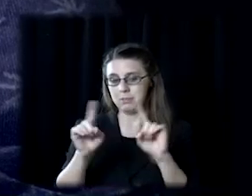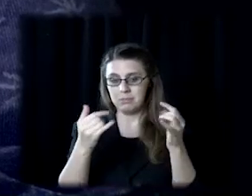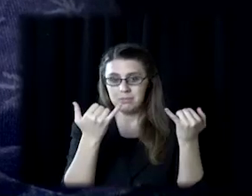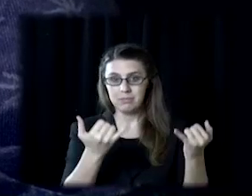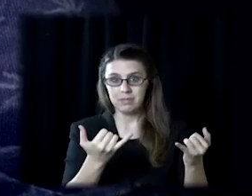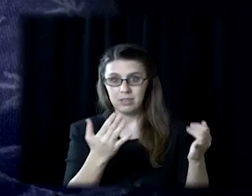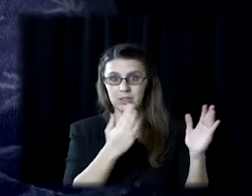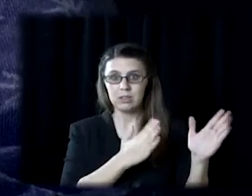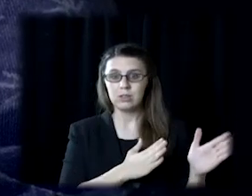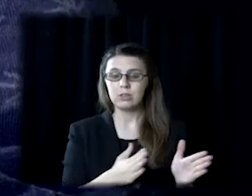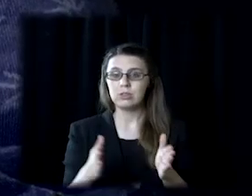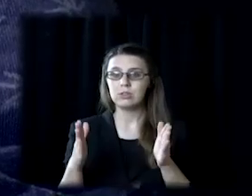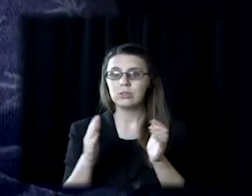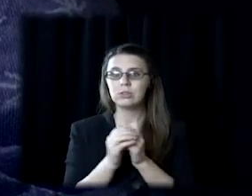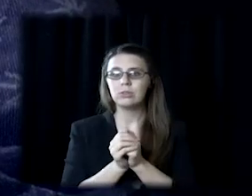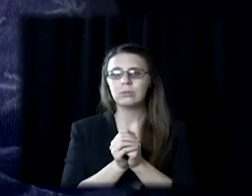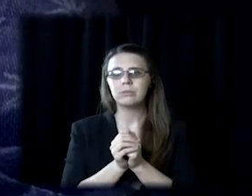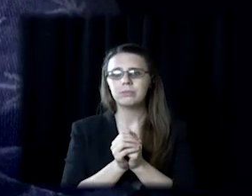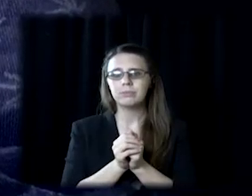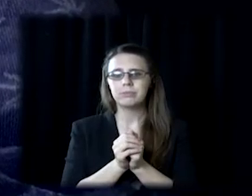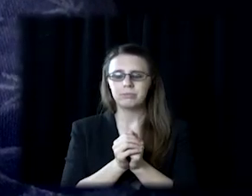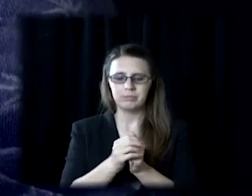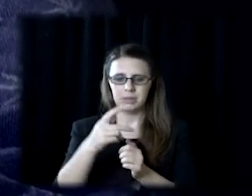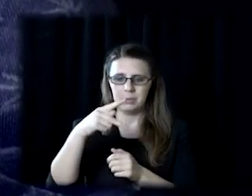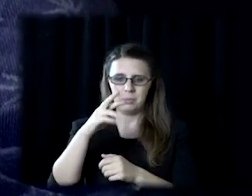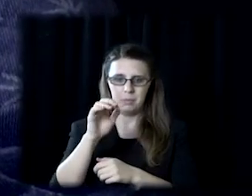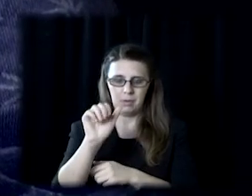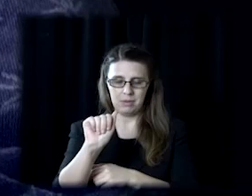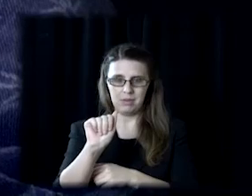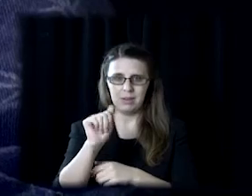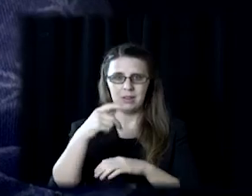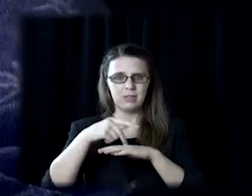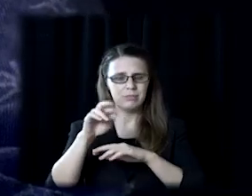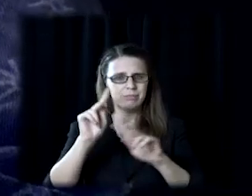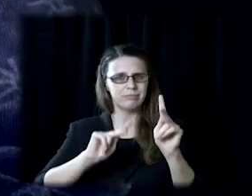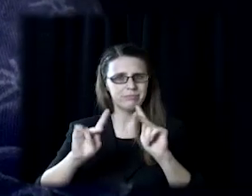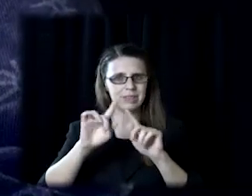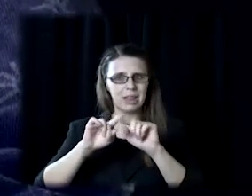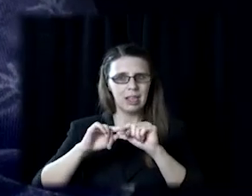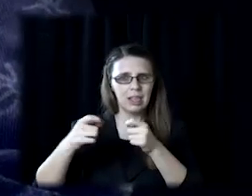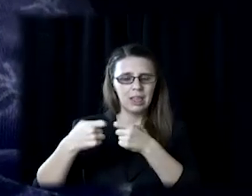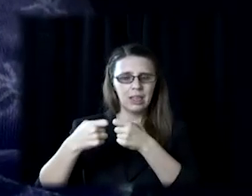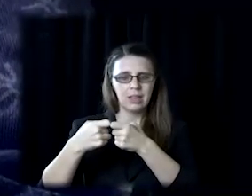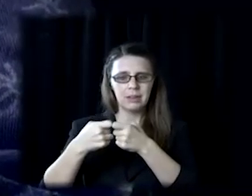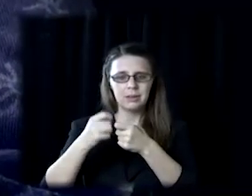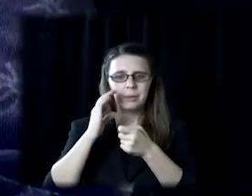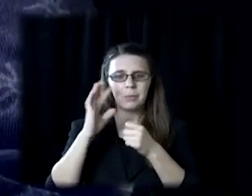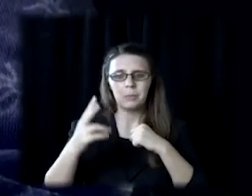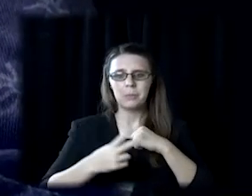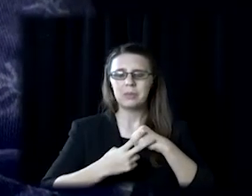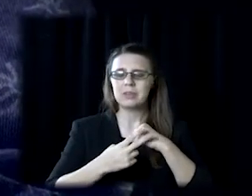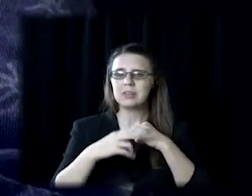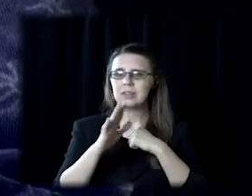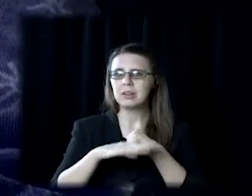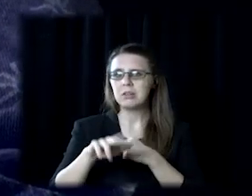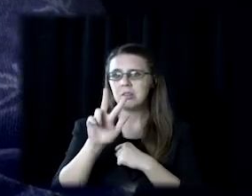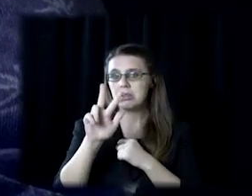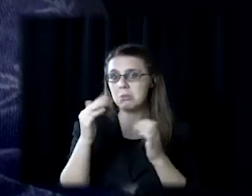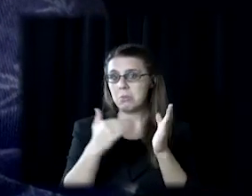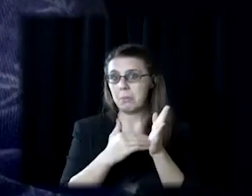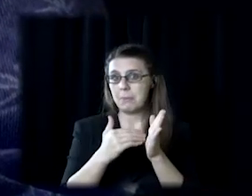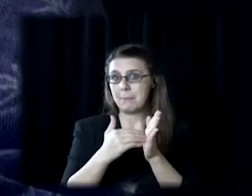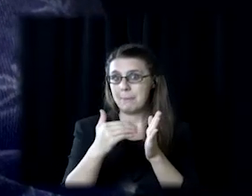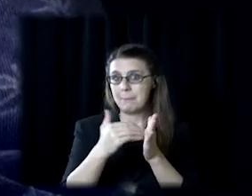and Puerto Rico's residents who depend on its electricity supply about $3 billion in debt service payments over the next